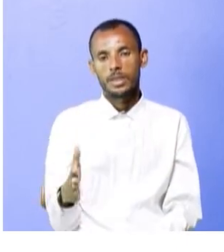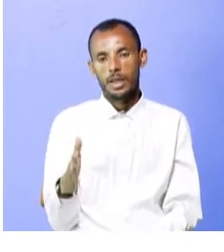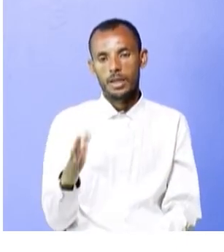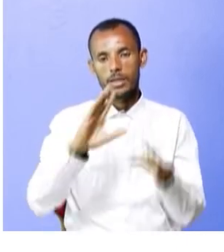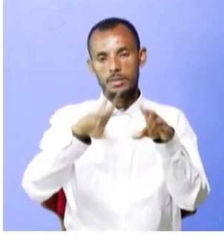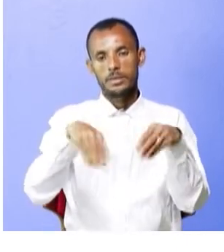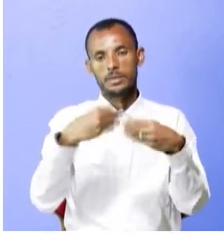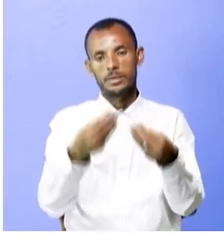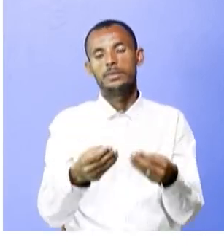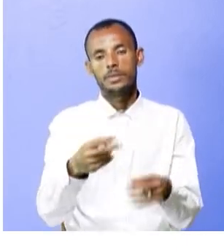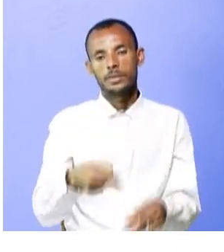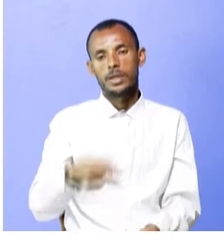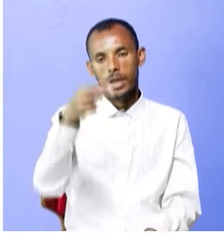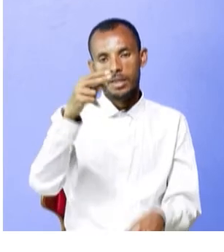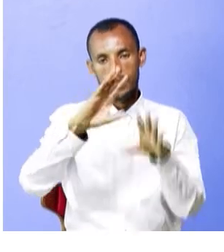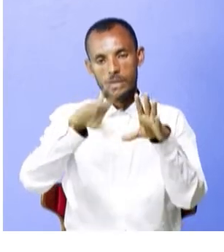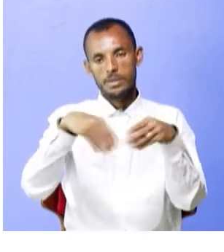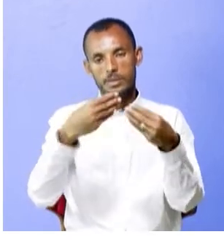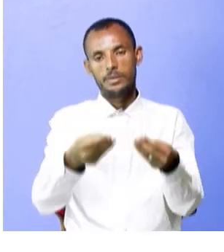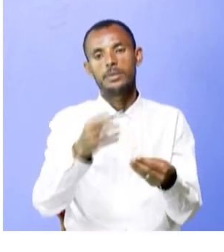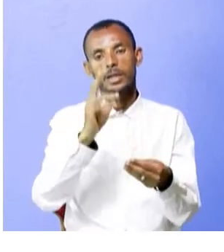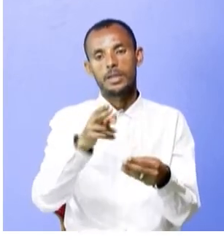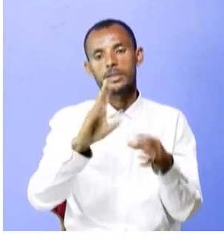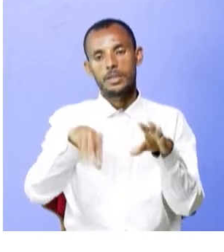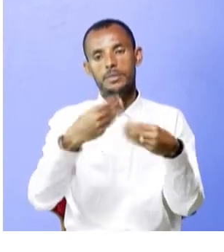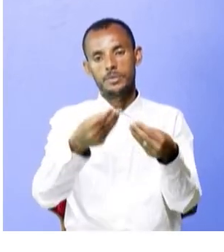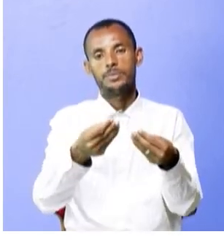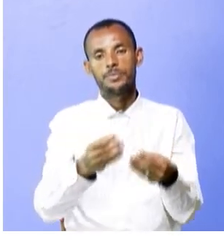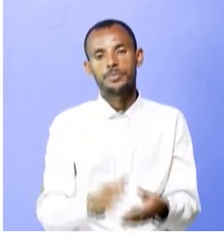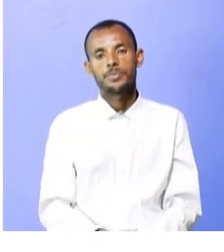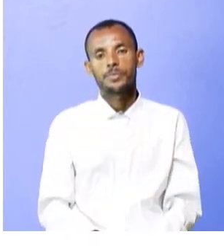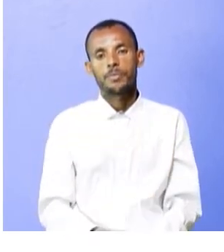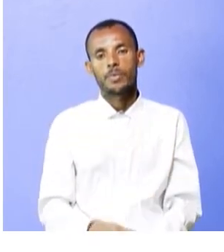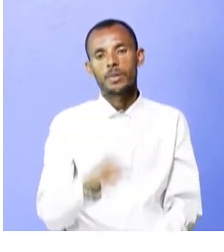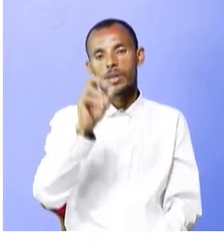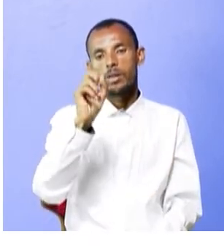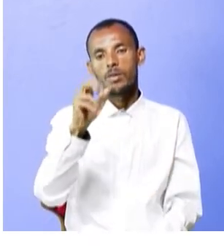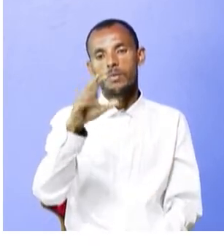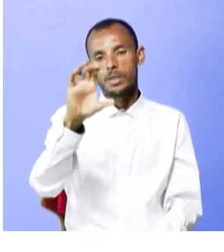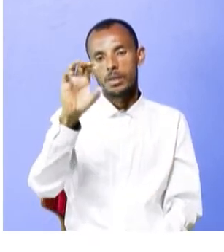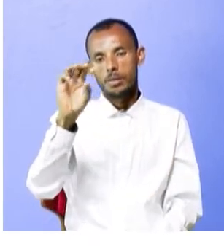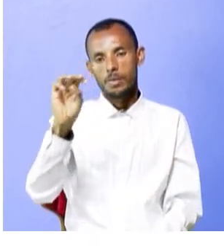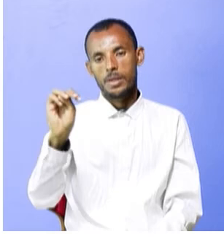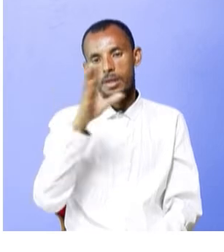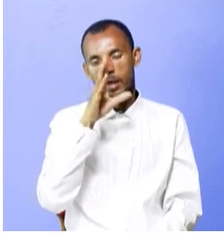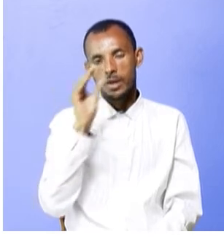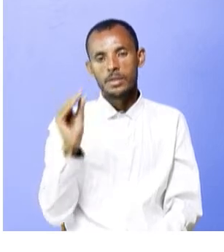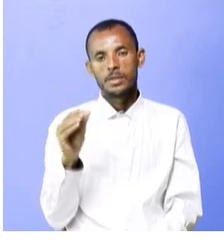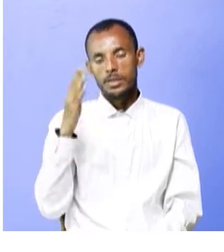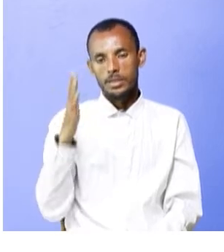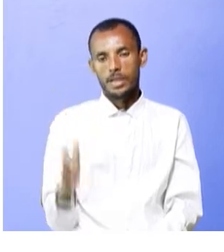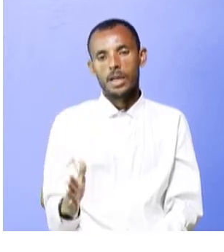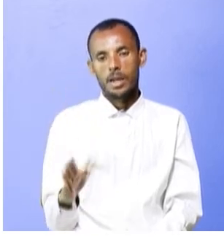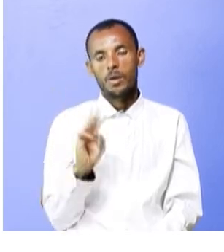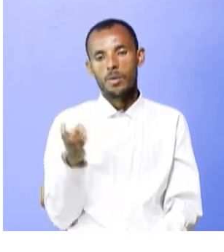given, the height is given, okay, h is given, which is 12 centimeter, and the side you can call